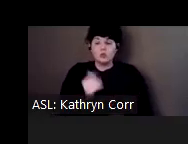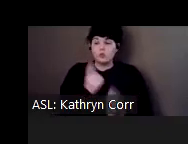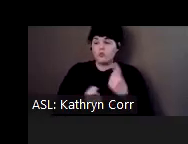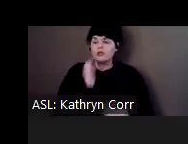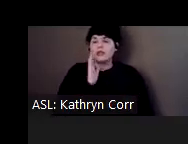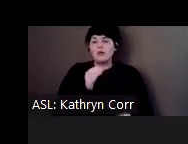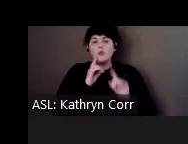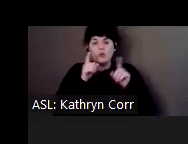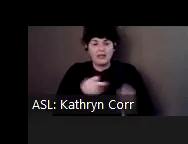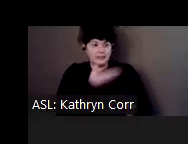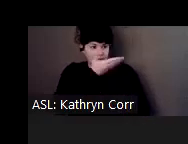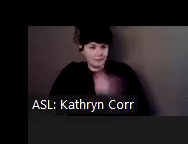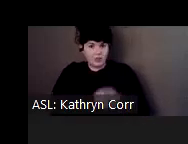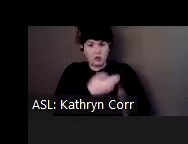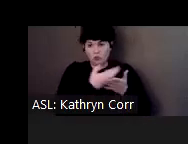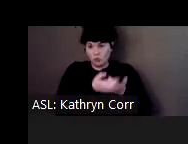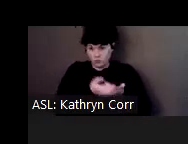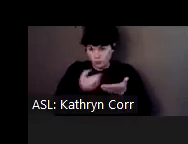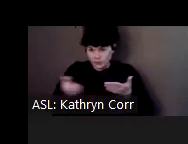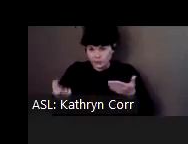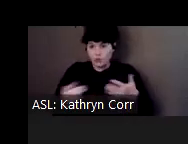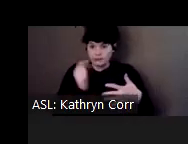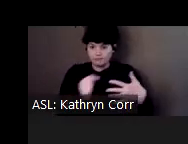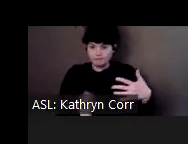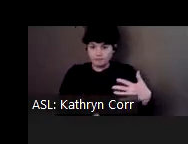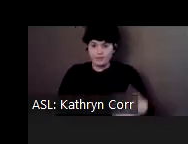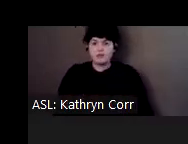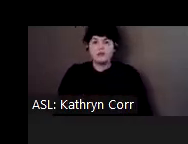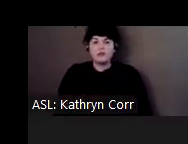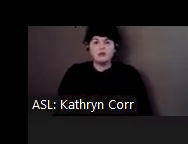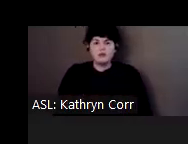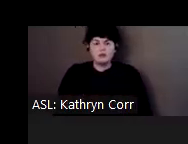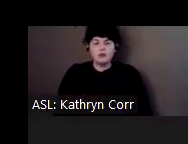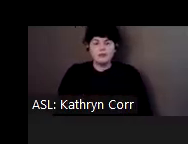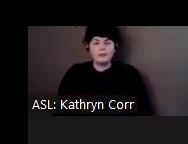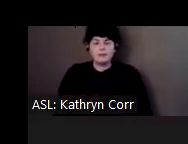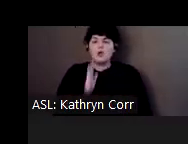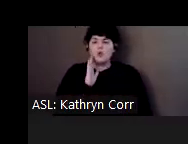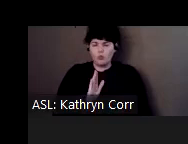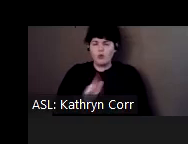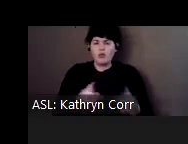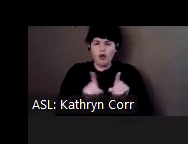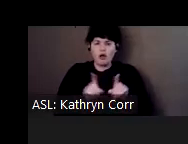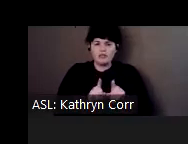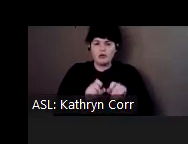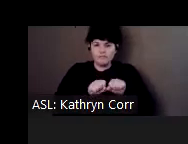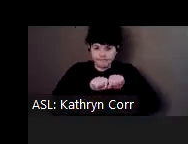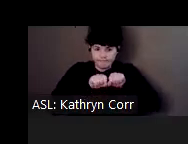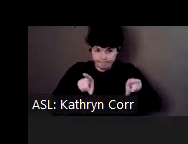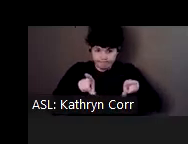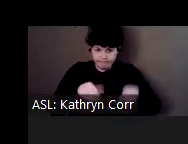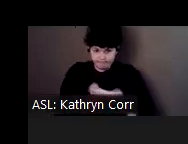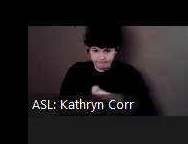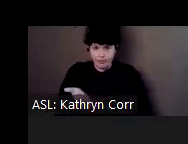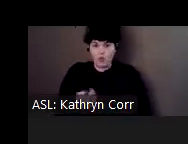have resources. I believe this is going to be made available as well. So I know that one address's link is